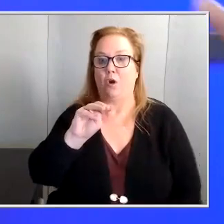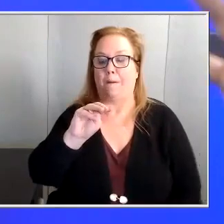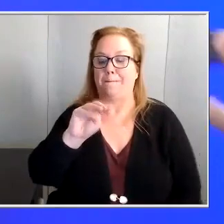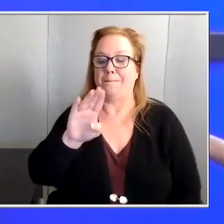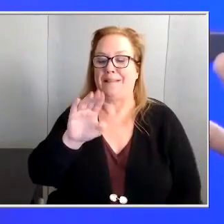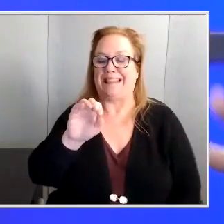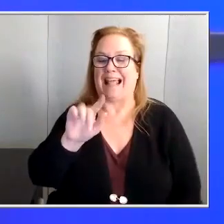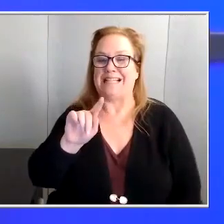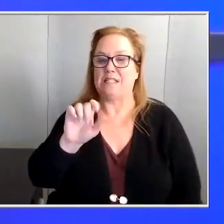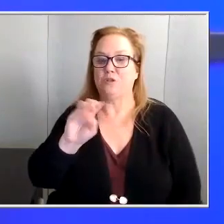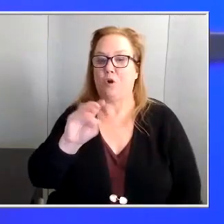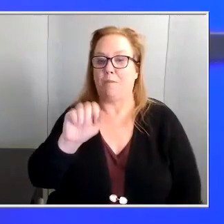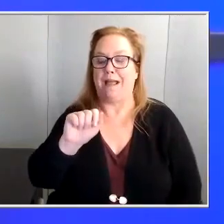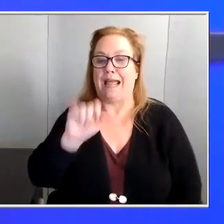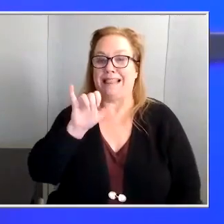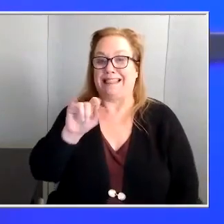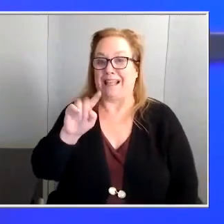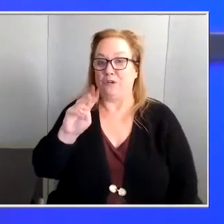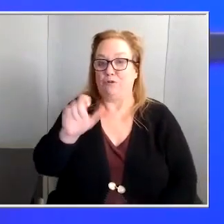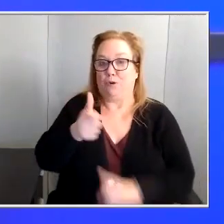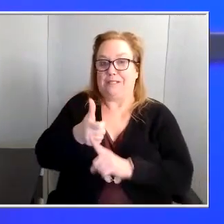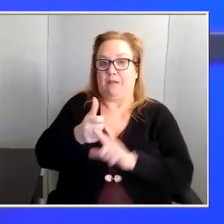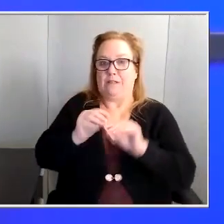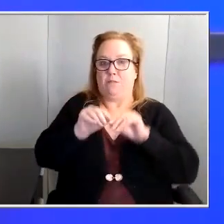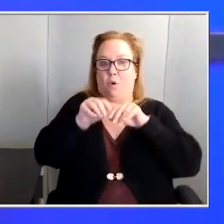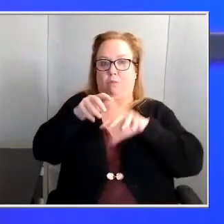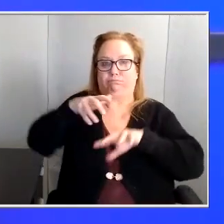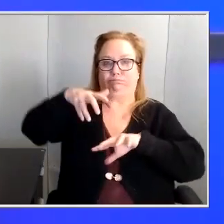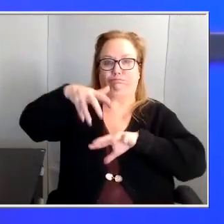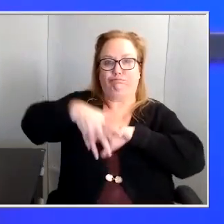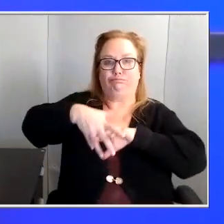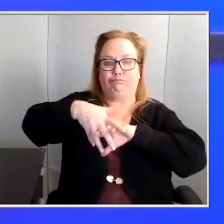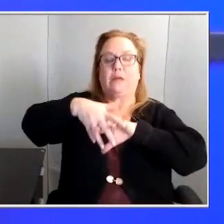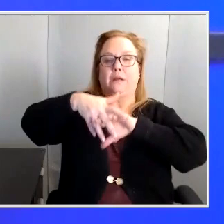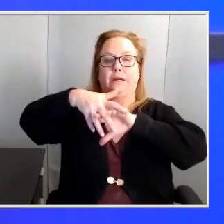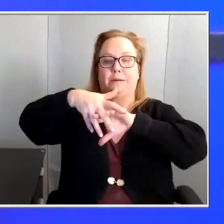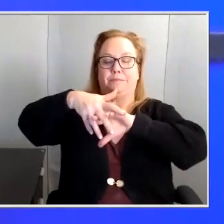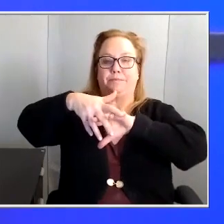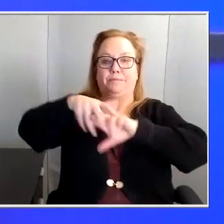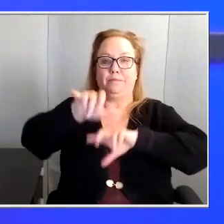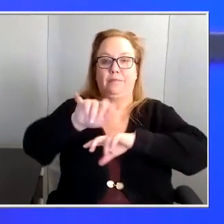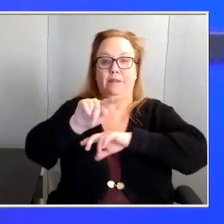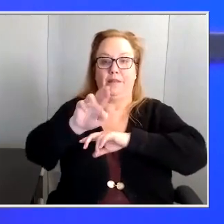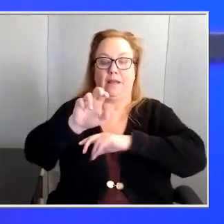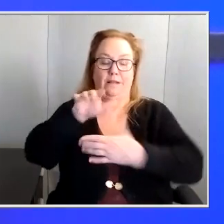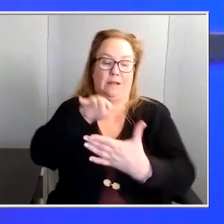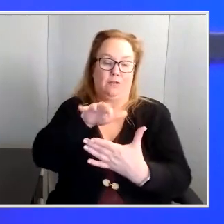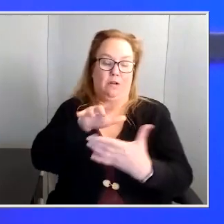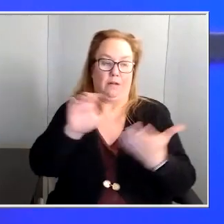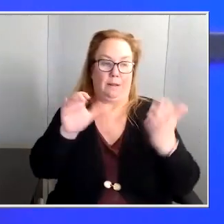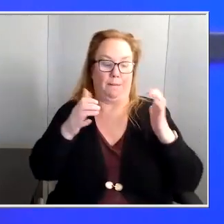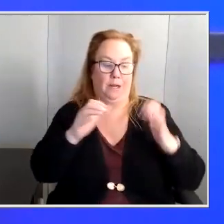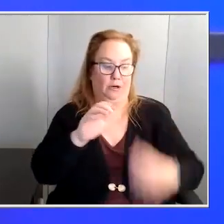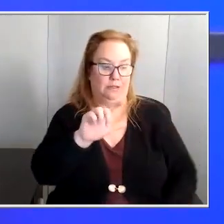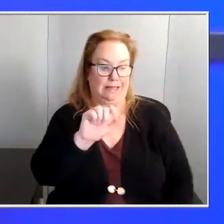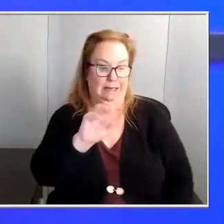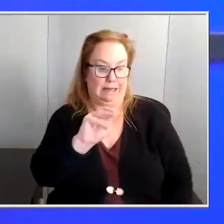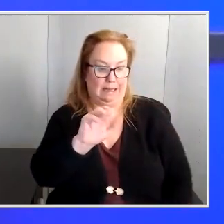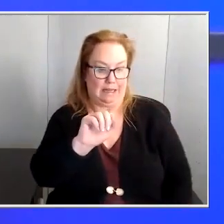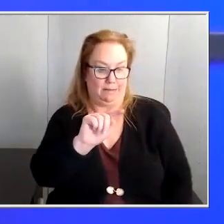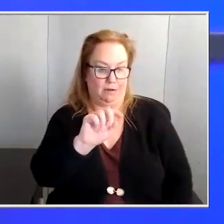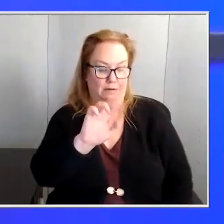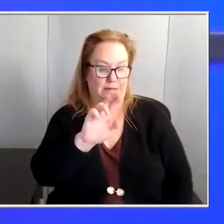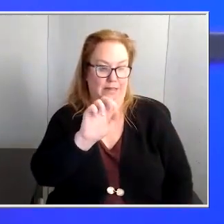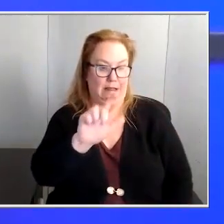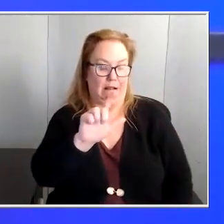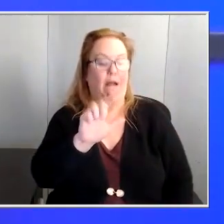infiltrative brain tumor, and that trial compares GammaTile plus some additional